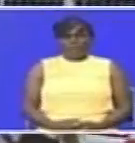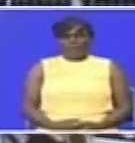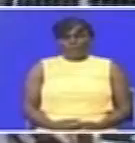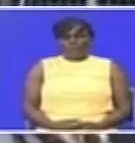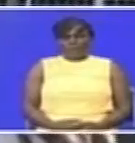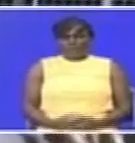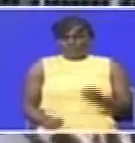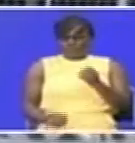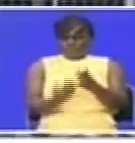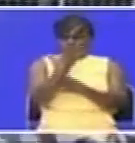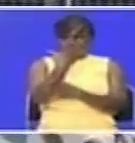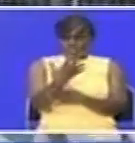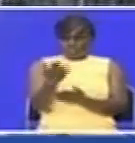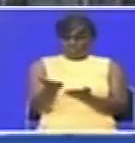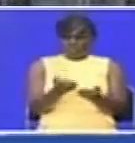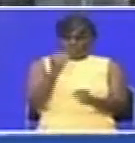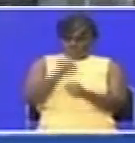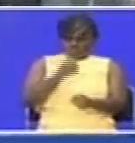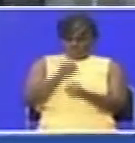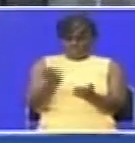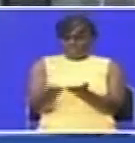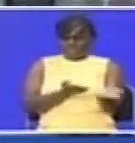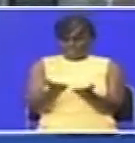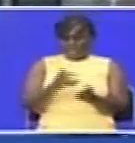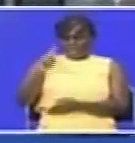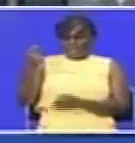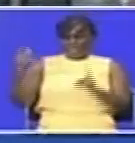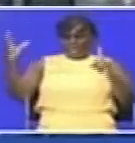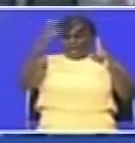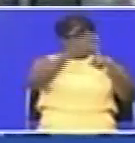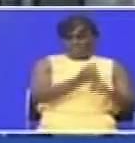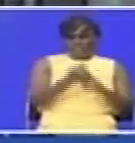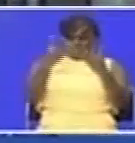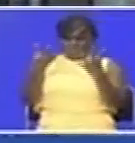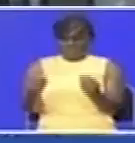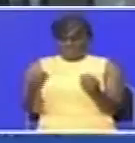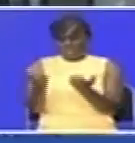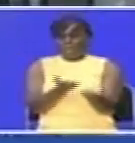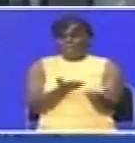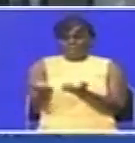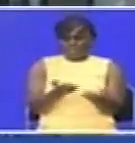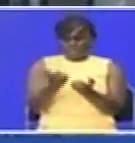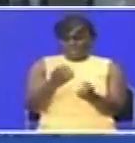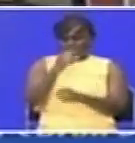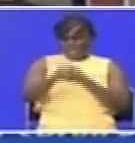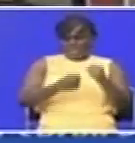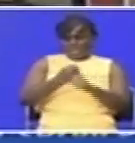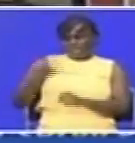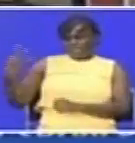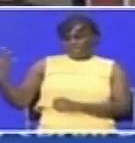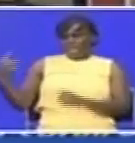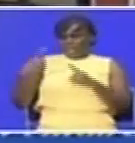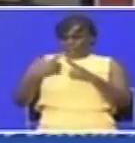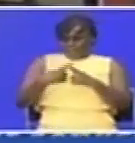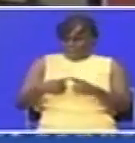Driven by the establishment of Huduma centers, Kenya has made strides in easing the cost of doing business over the last 3 years. But